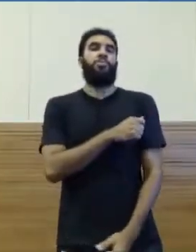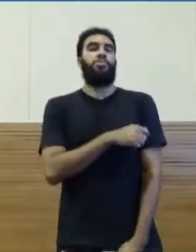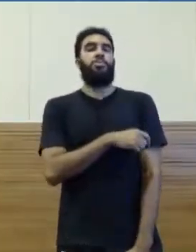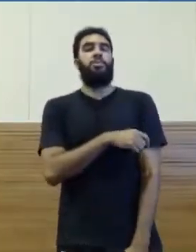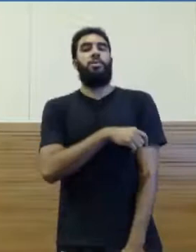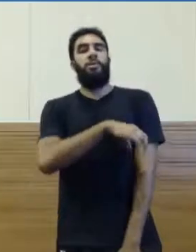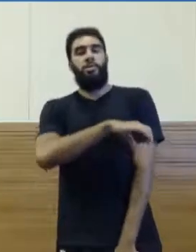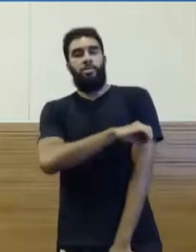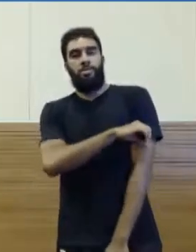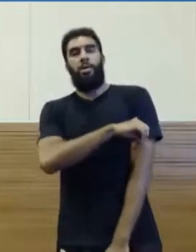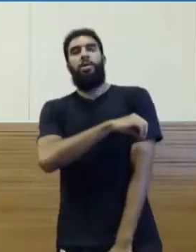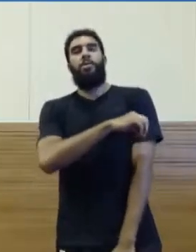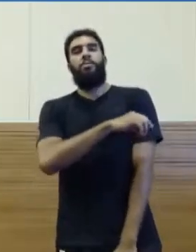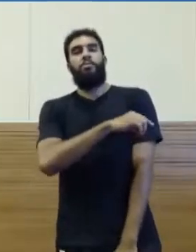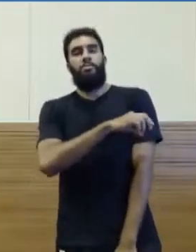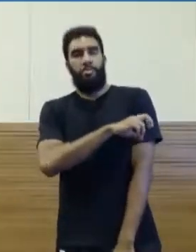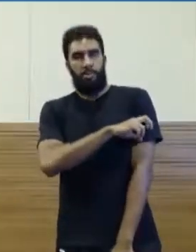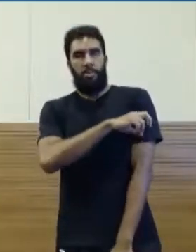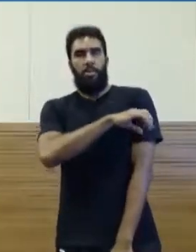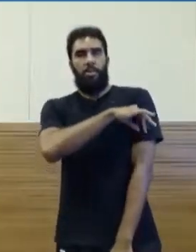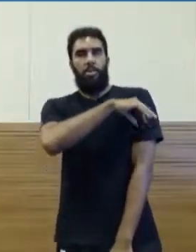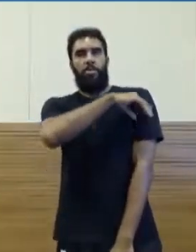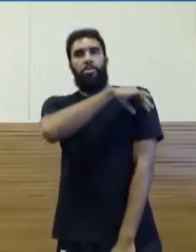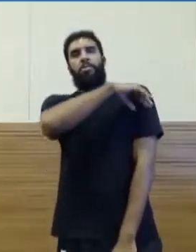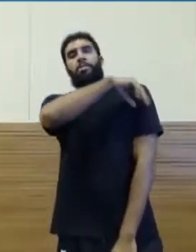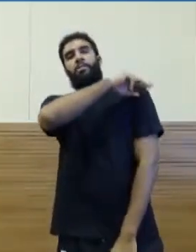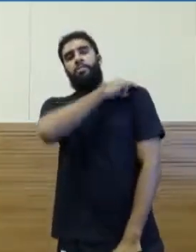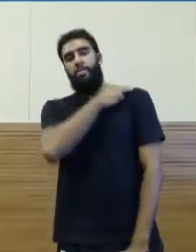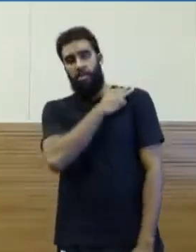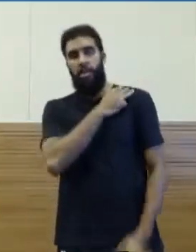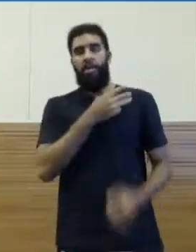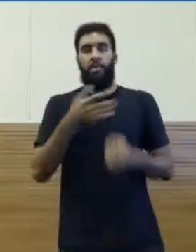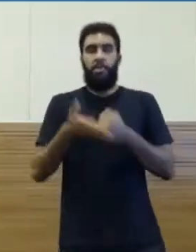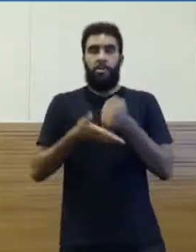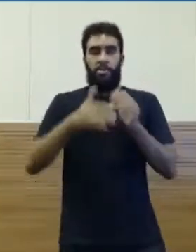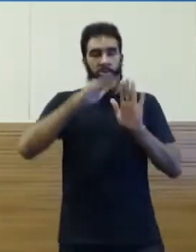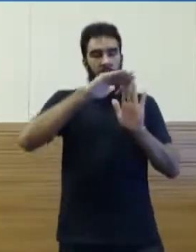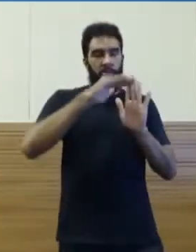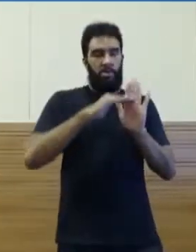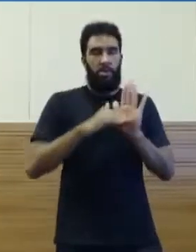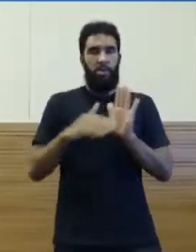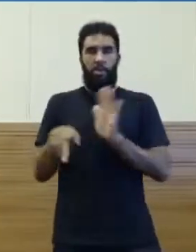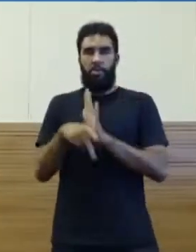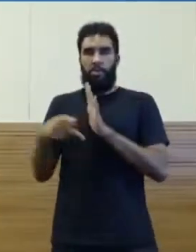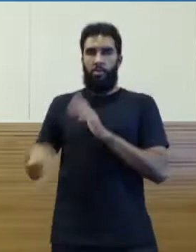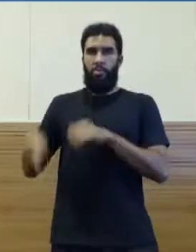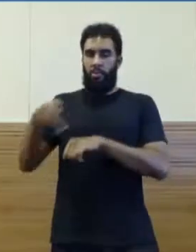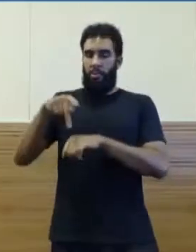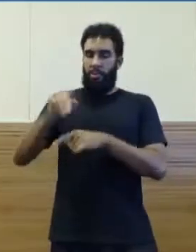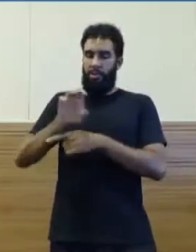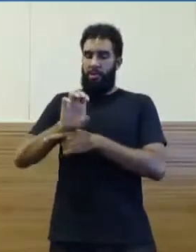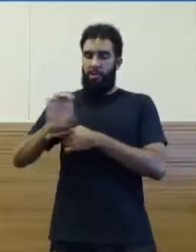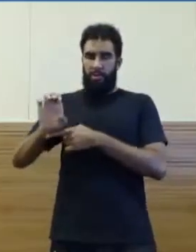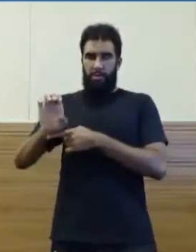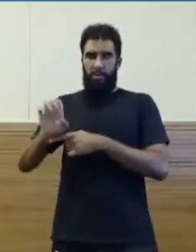years, that their education be based on Ecuador's